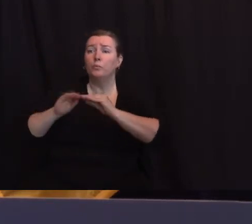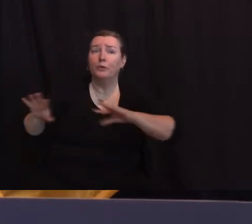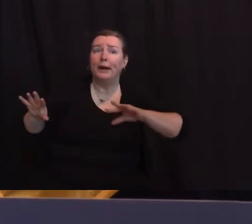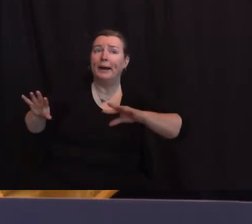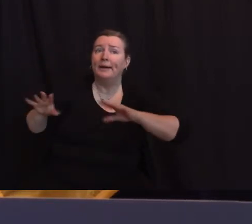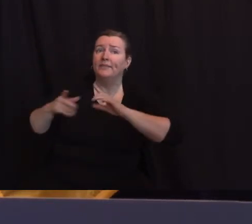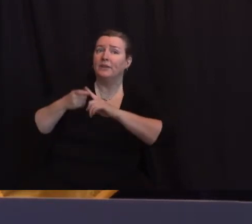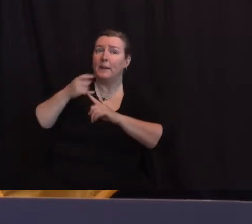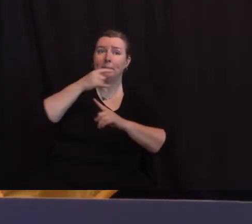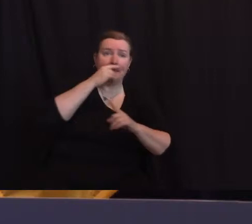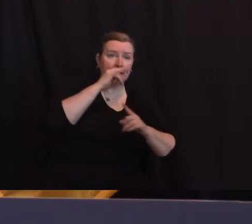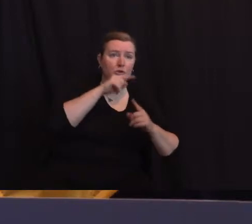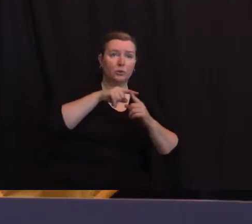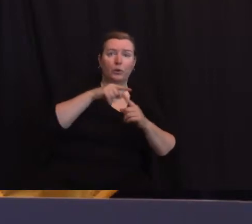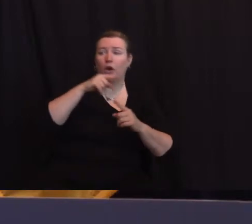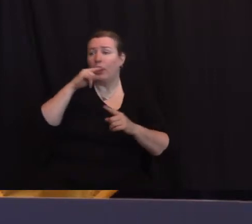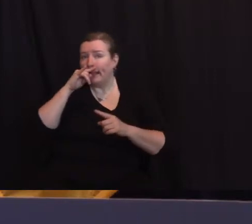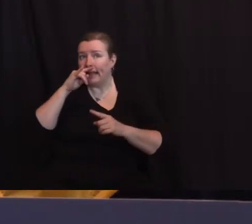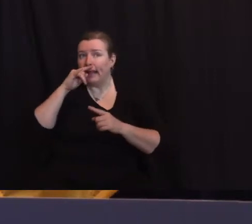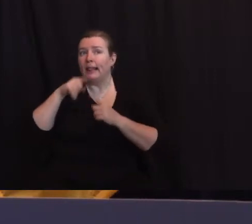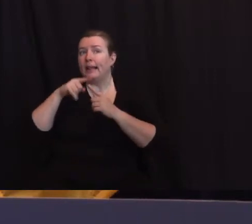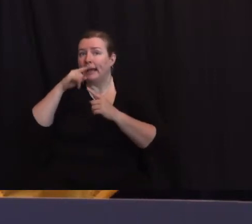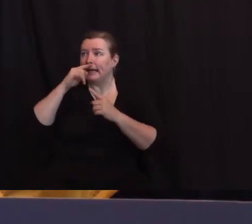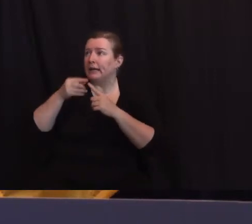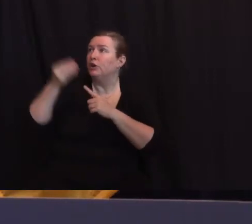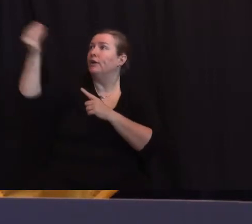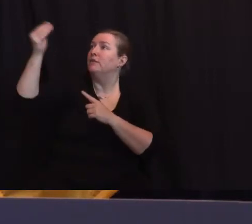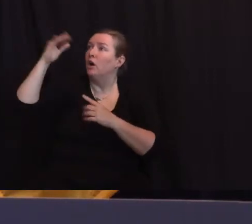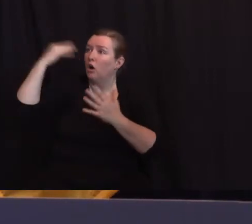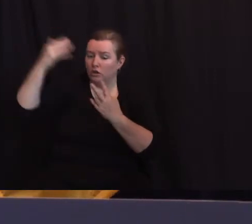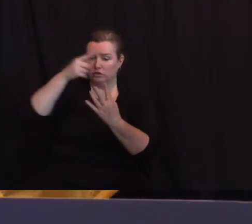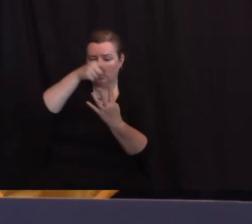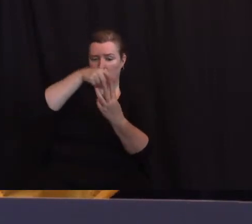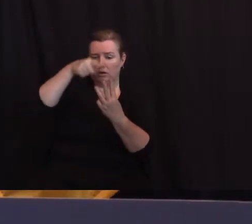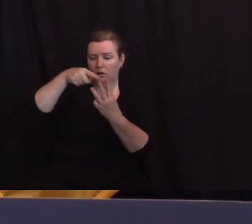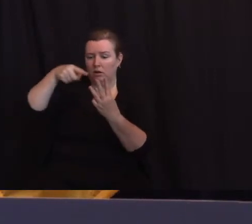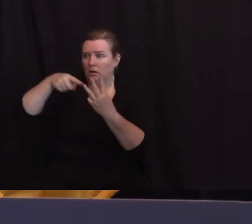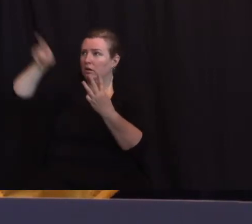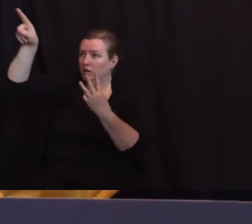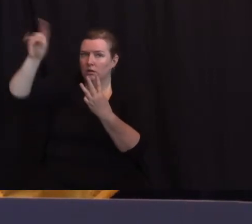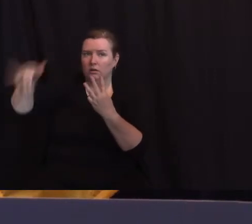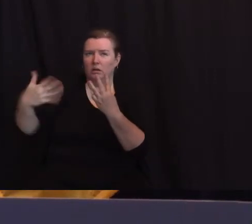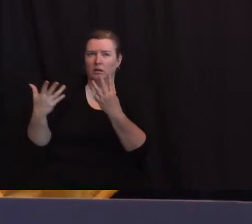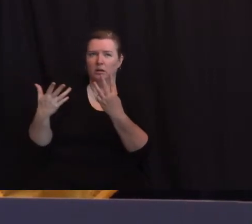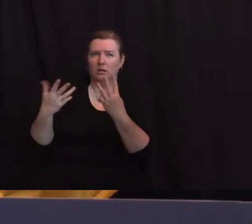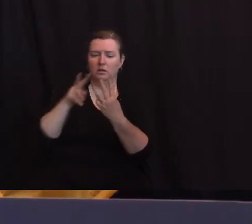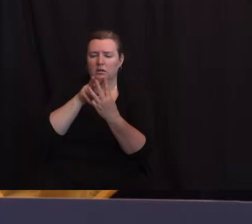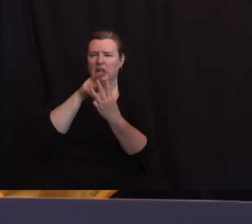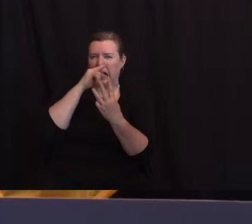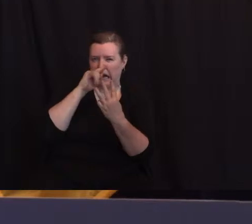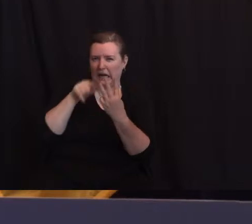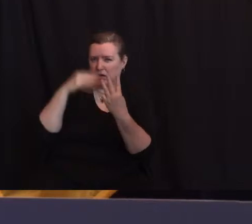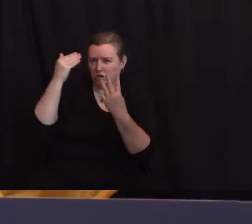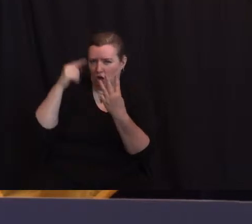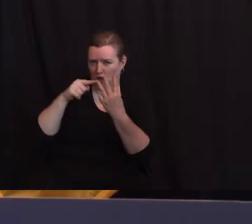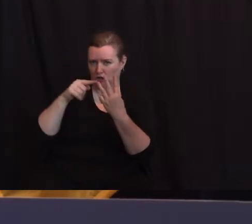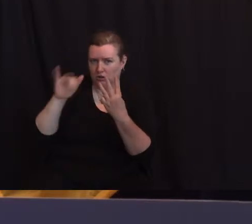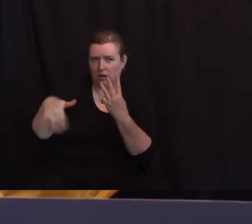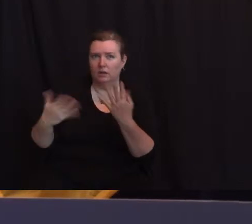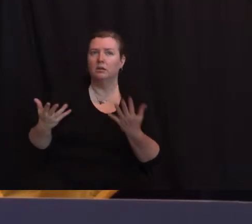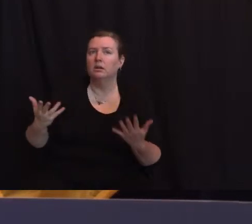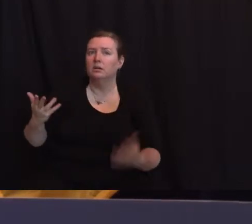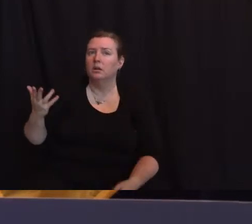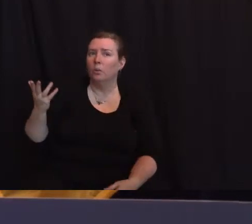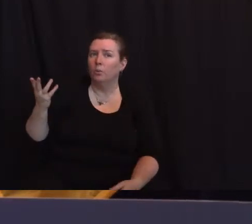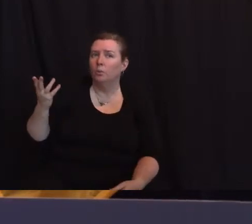from a child to another child or a child to an adult during this pandemic. Before Ed jumps in, Alex, I would just say one is on schooling in particular, because I know that's where